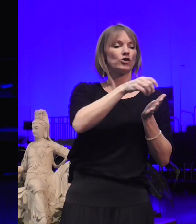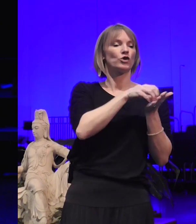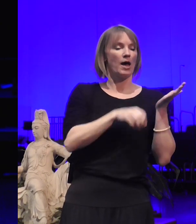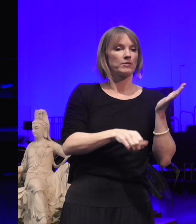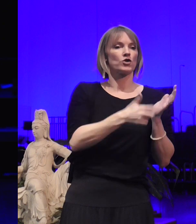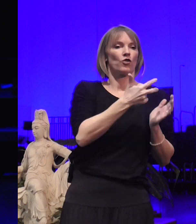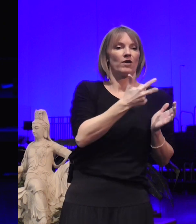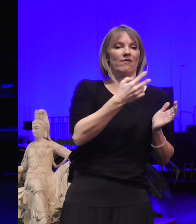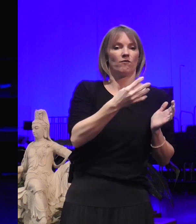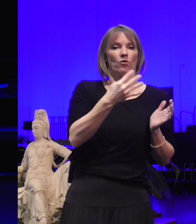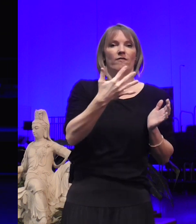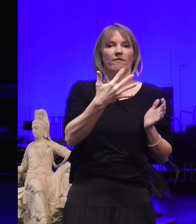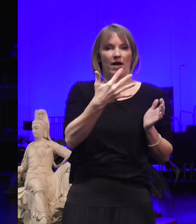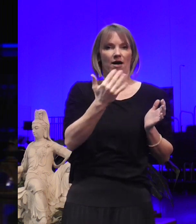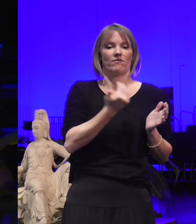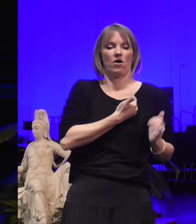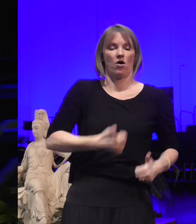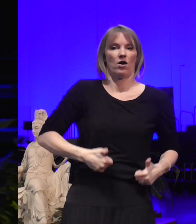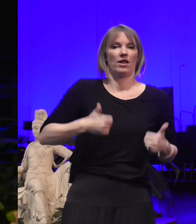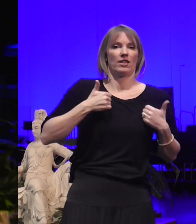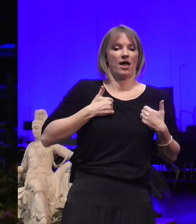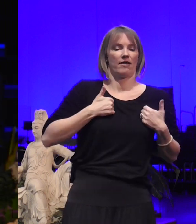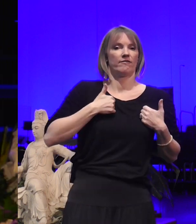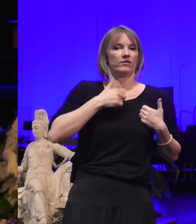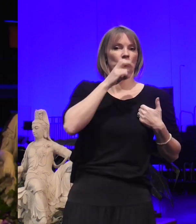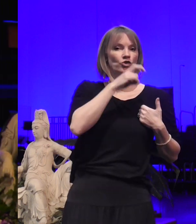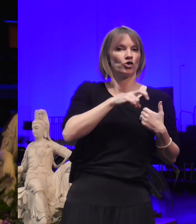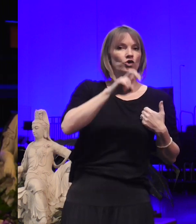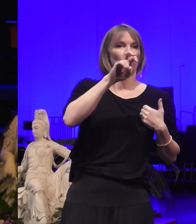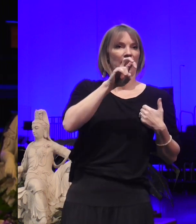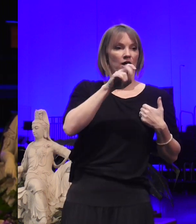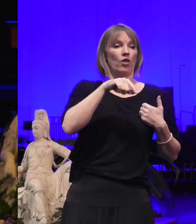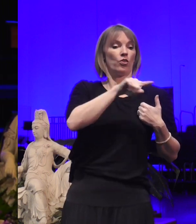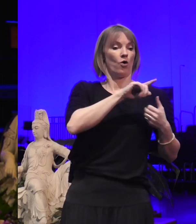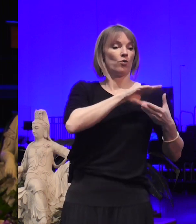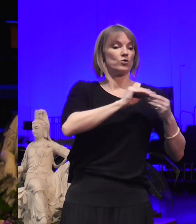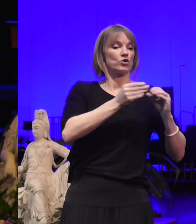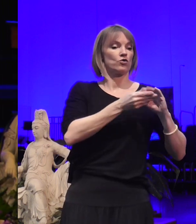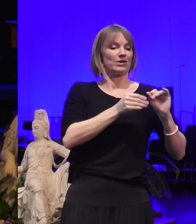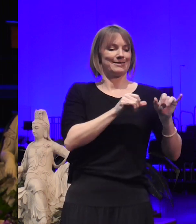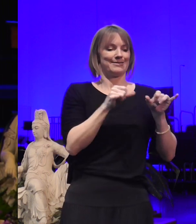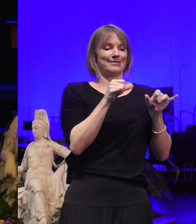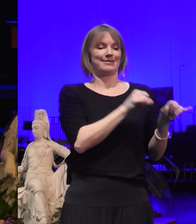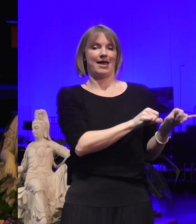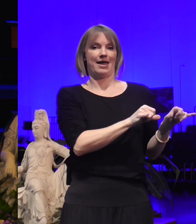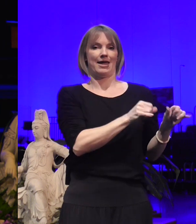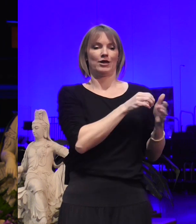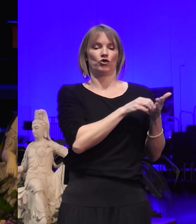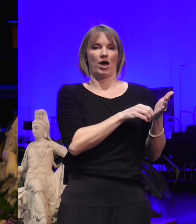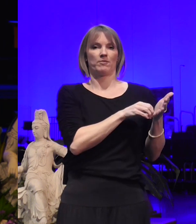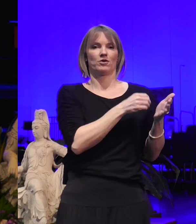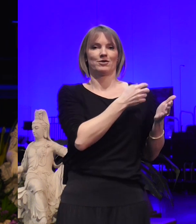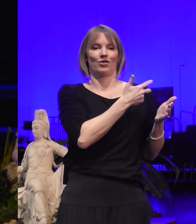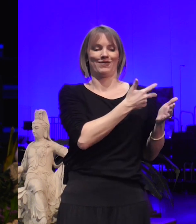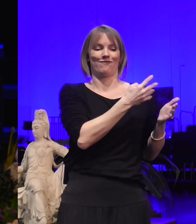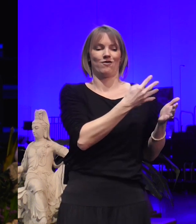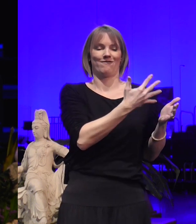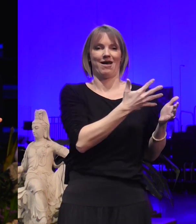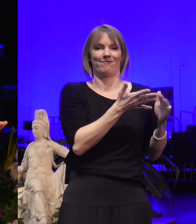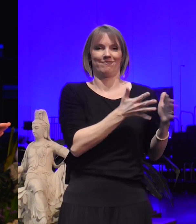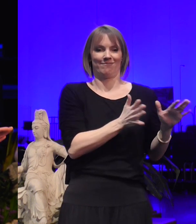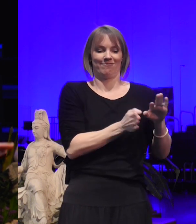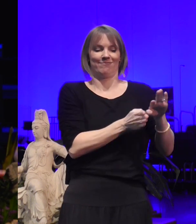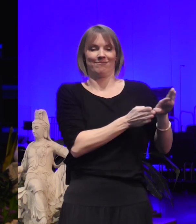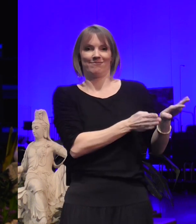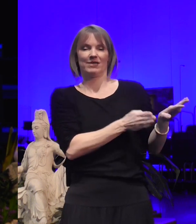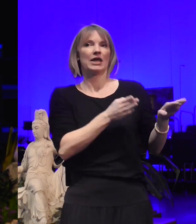3, 4, and 5 in our life journey and let those stories stay there. We cannot slip back into